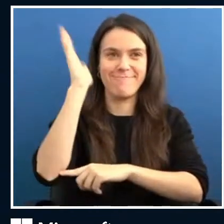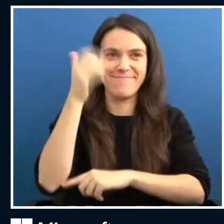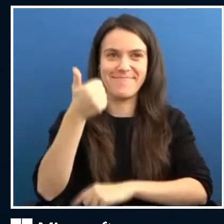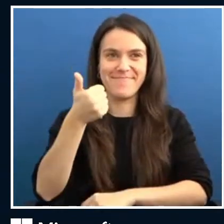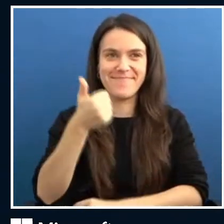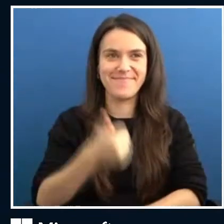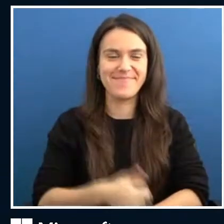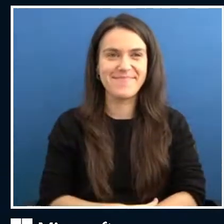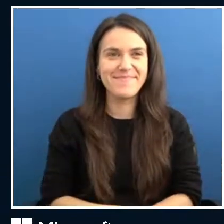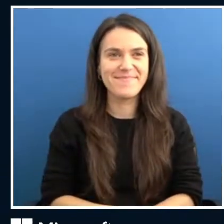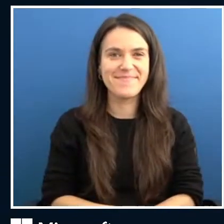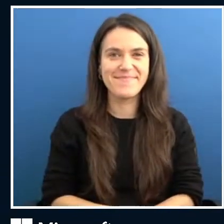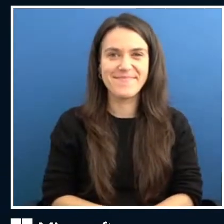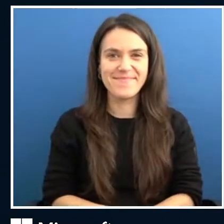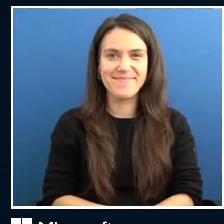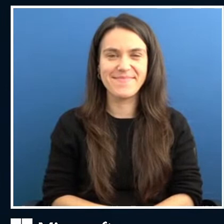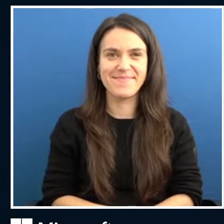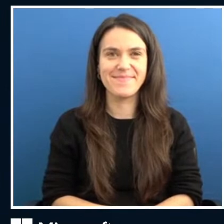a second.